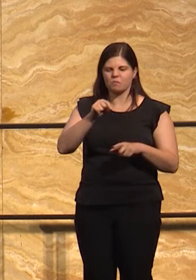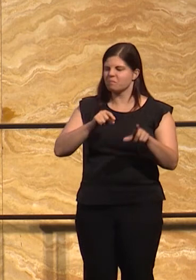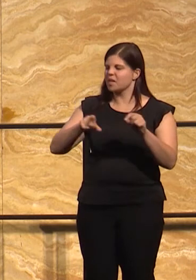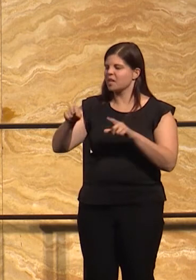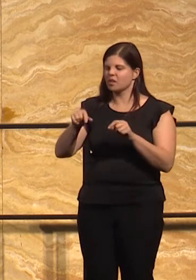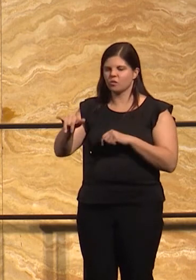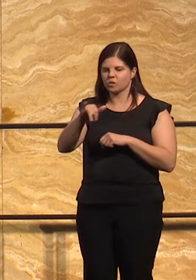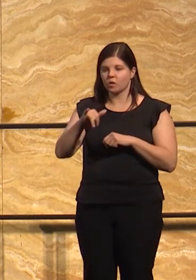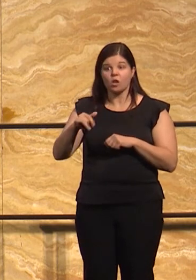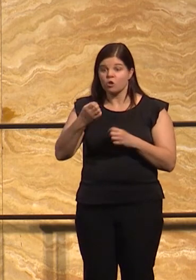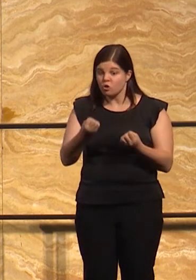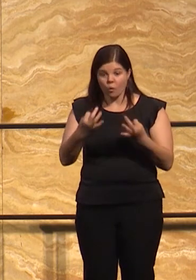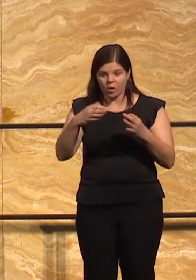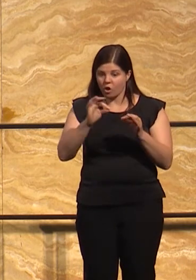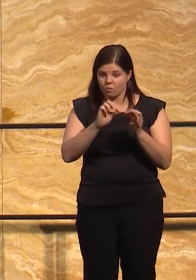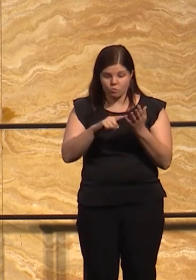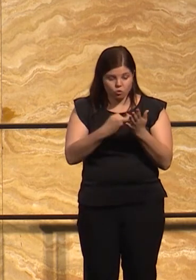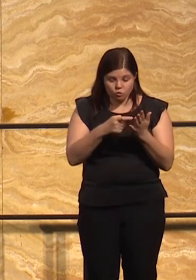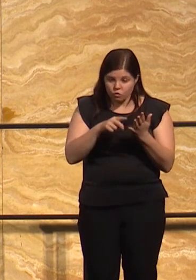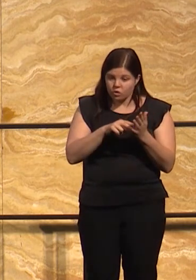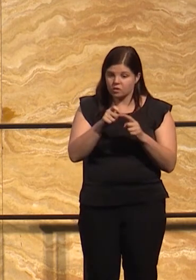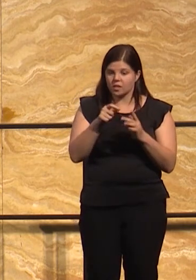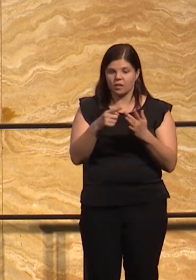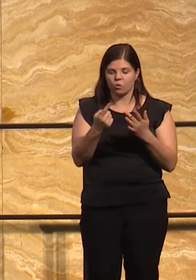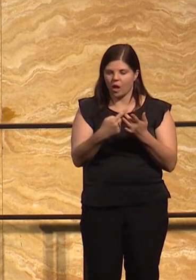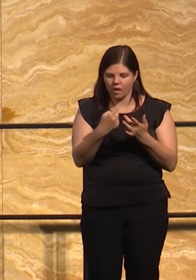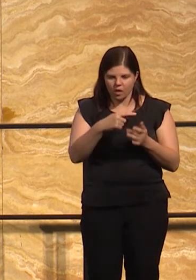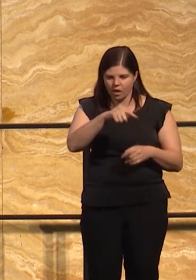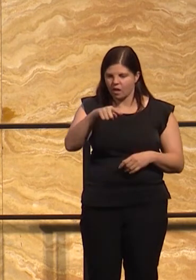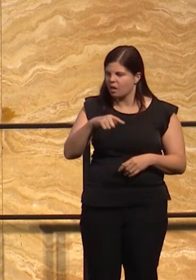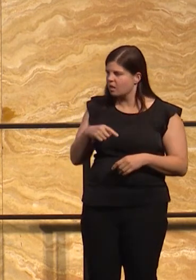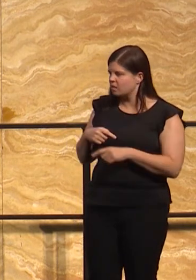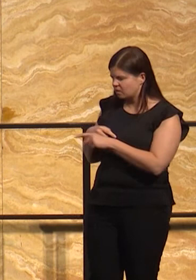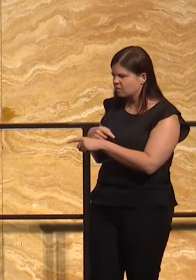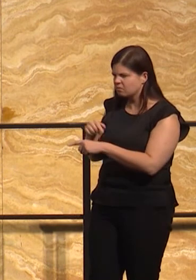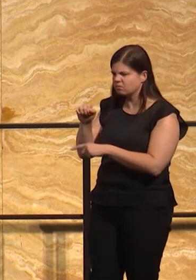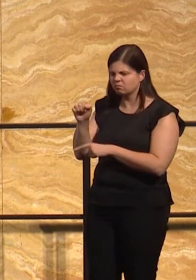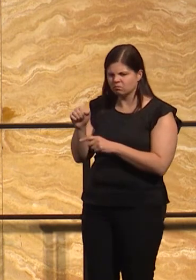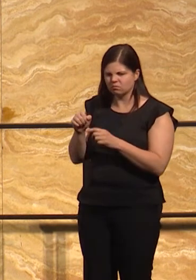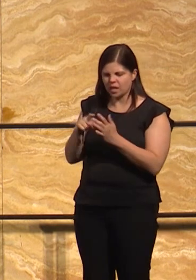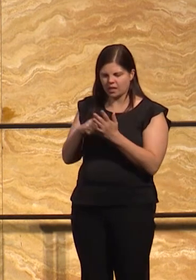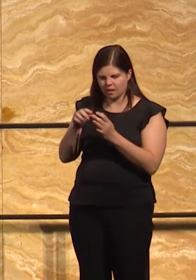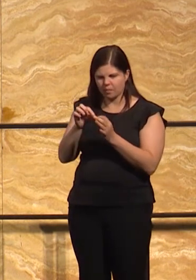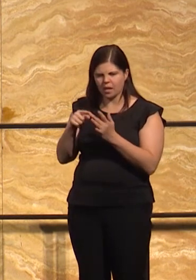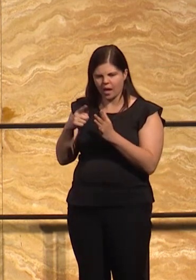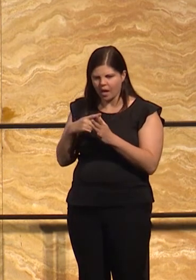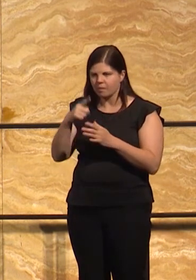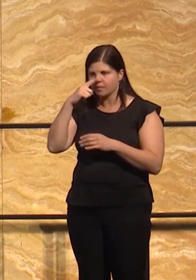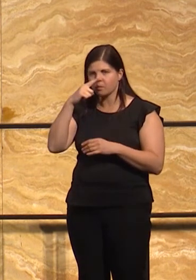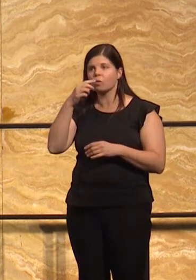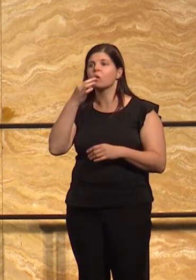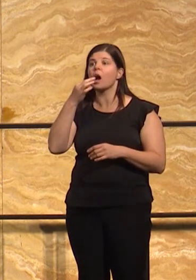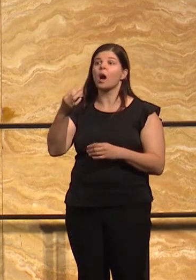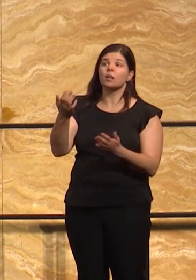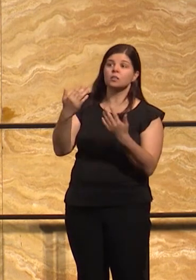one went to Burundi, no one went to any of these places. But I mean, there were people across Libya asking for this